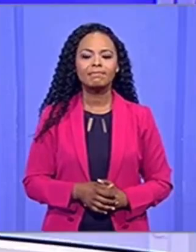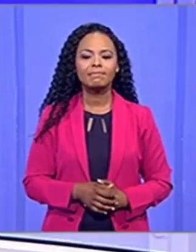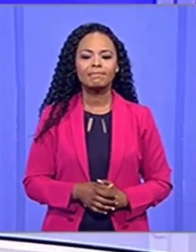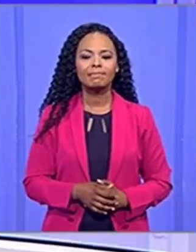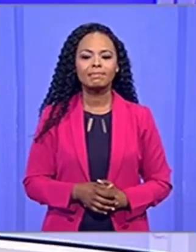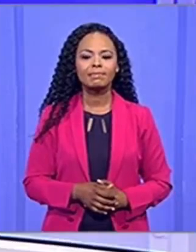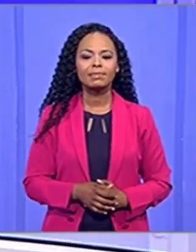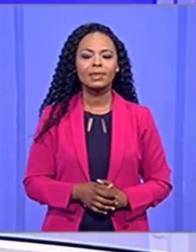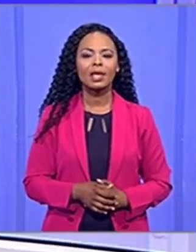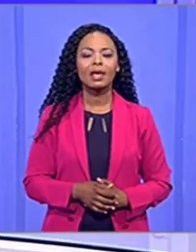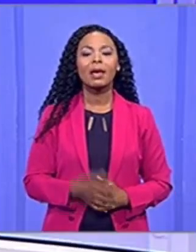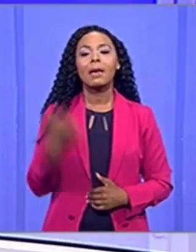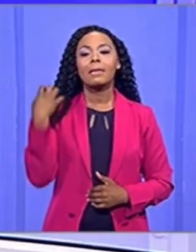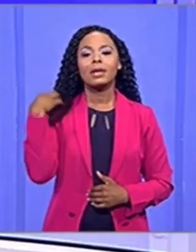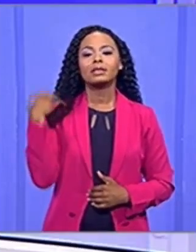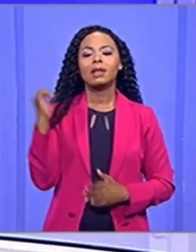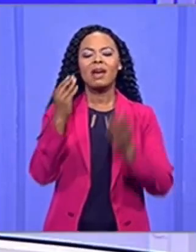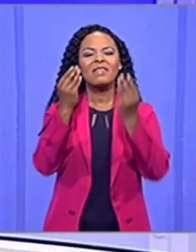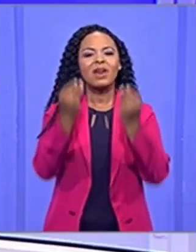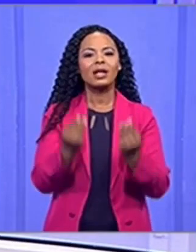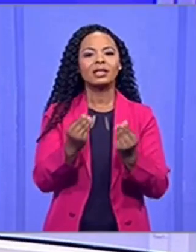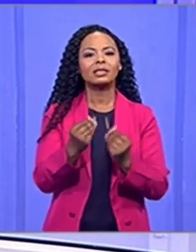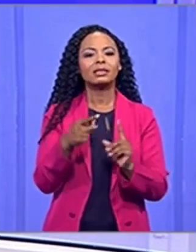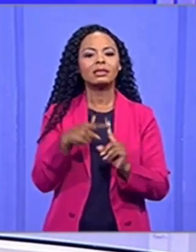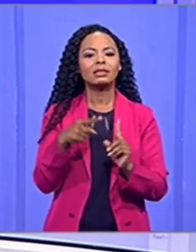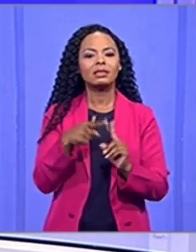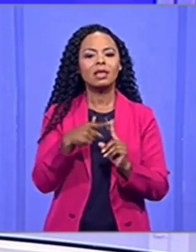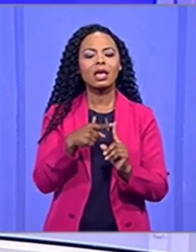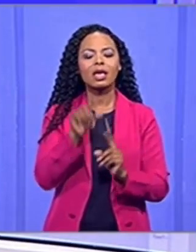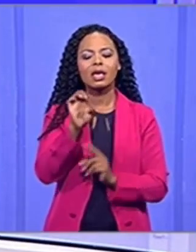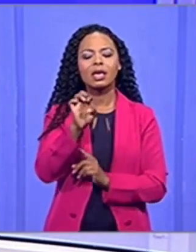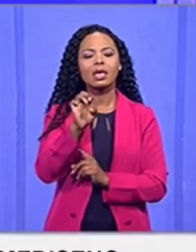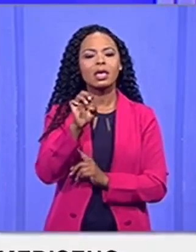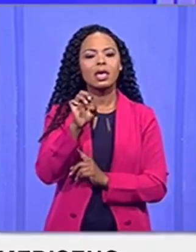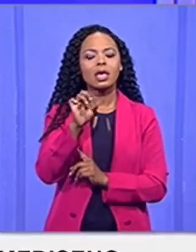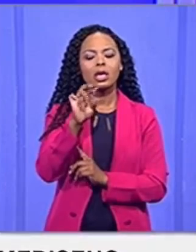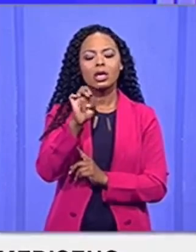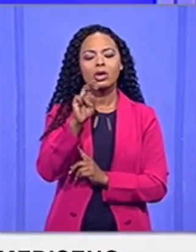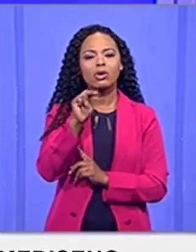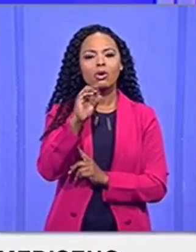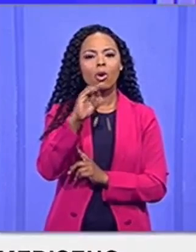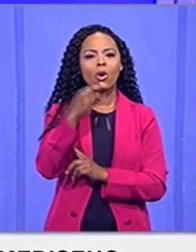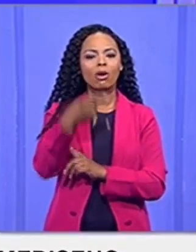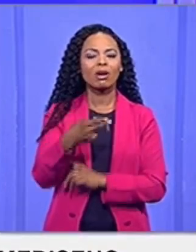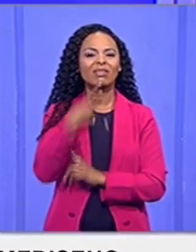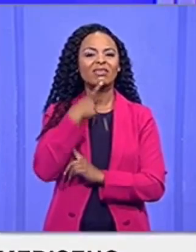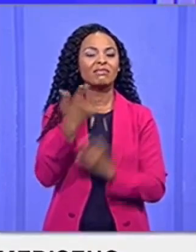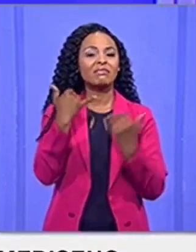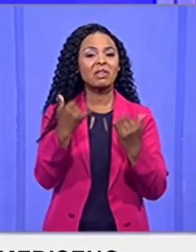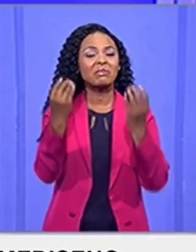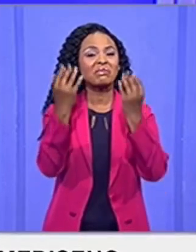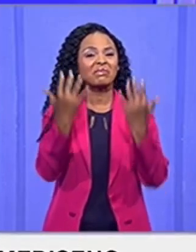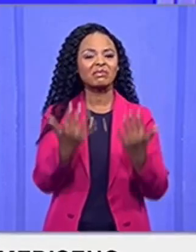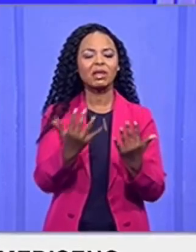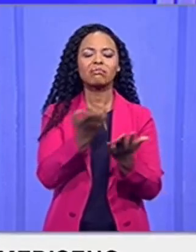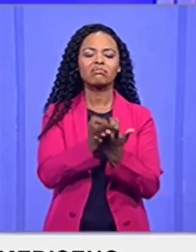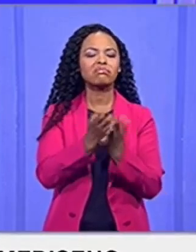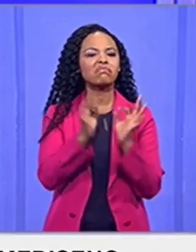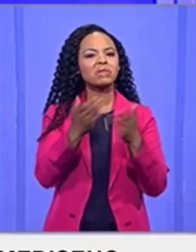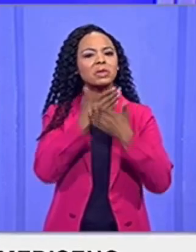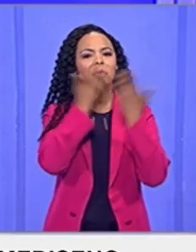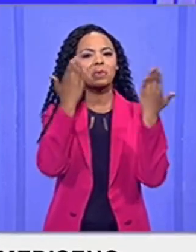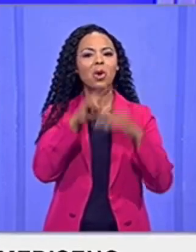Tona ya lefapha la matlole Ina Gorongwana a re maemo a ga jana ditšhelete mo nageng ke a sa itumediseng. O buile seno mo conferenceng ya